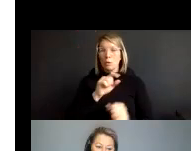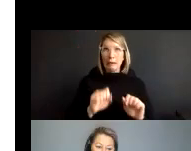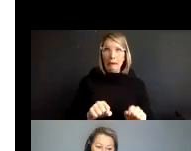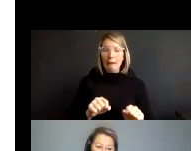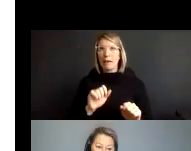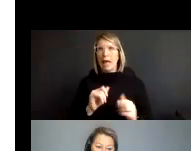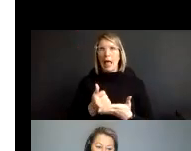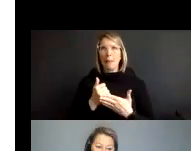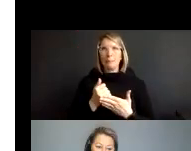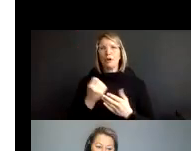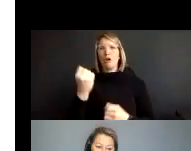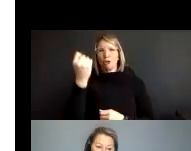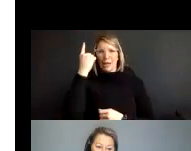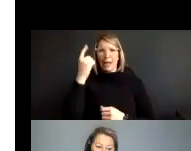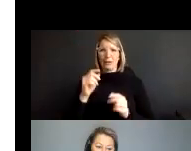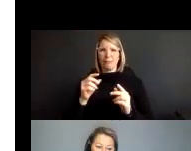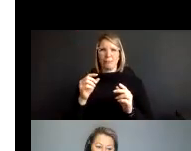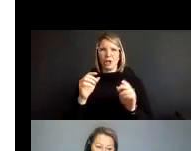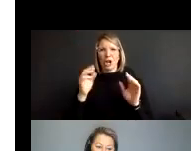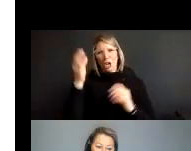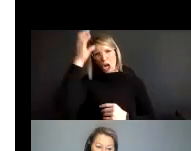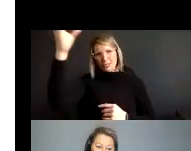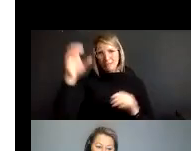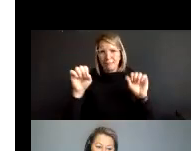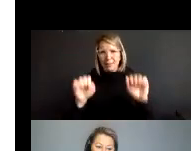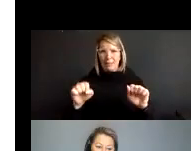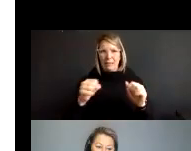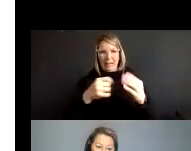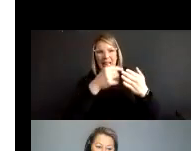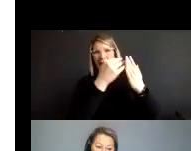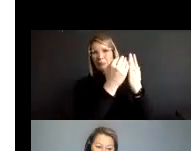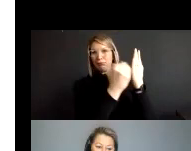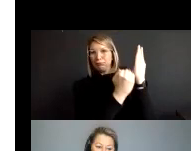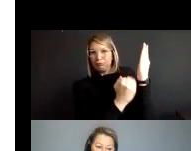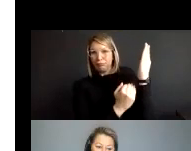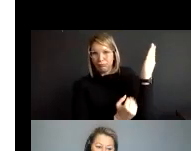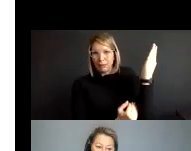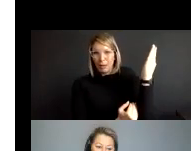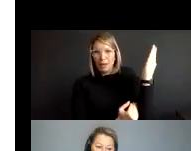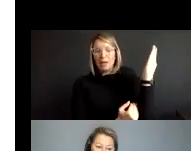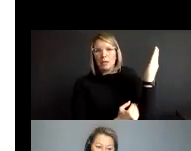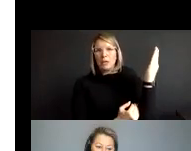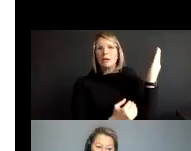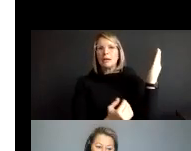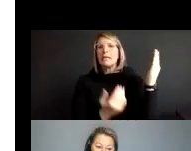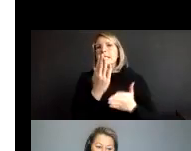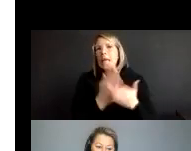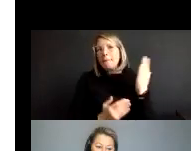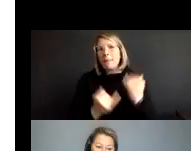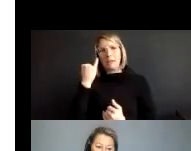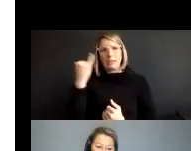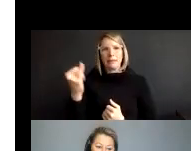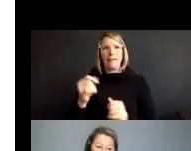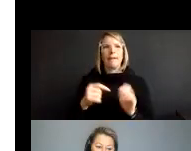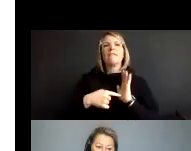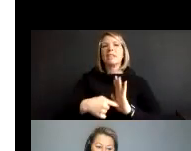idea. Of course, the list is not exhaustive, but just some things to kind of be thinking about. So maybe,